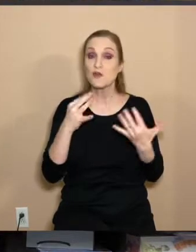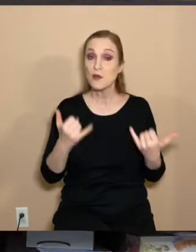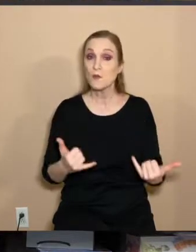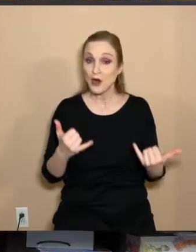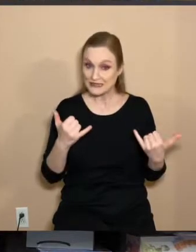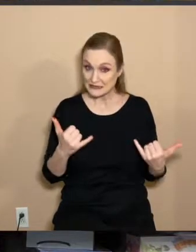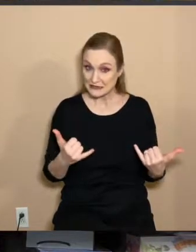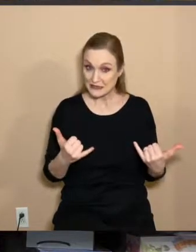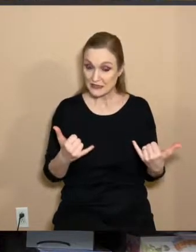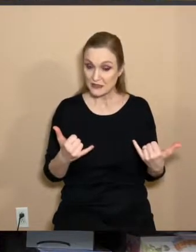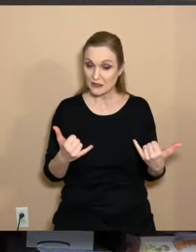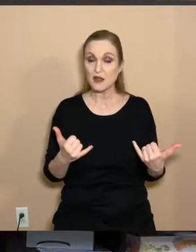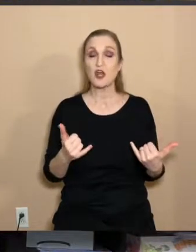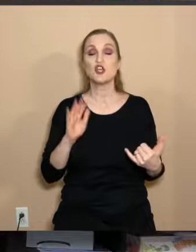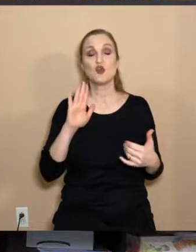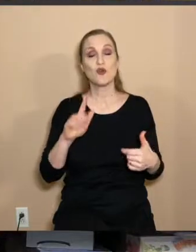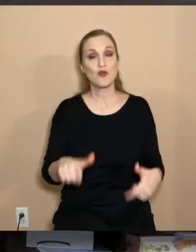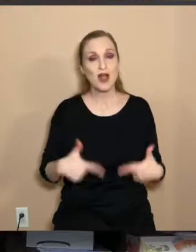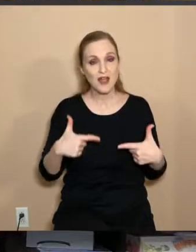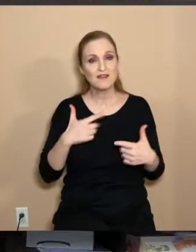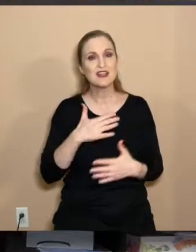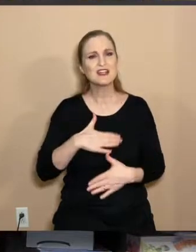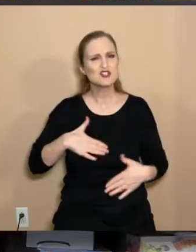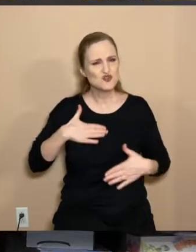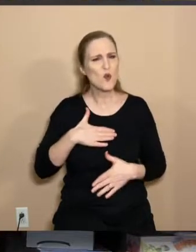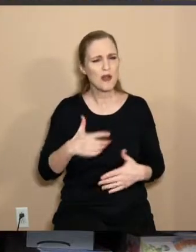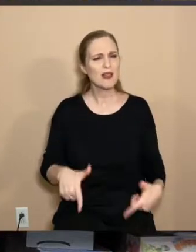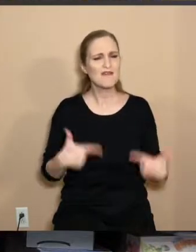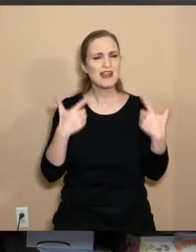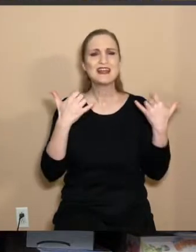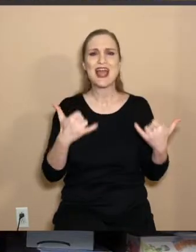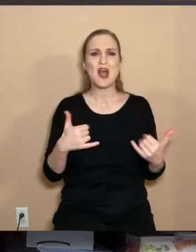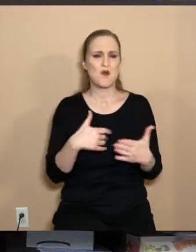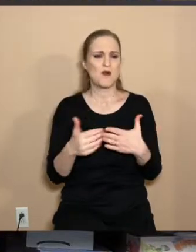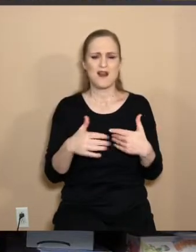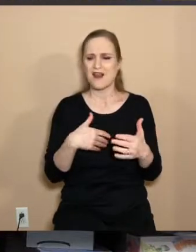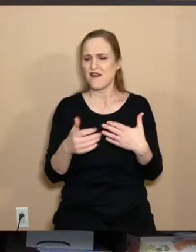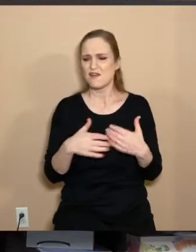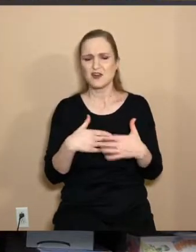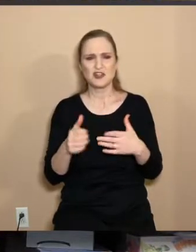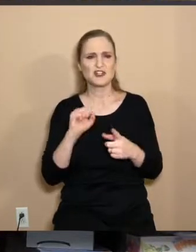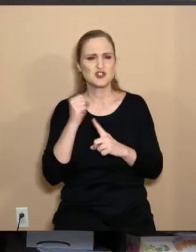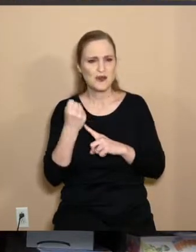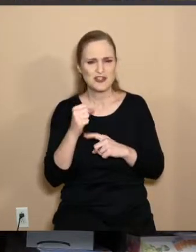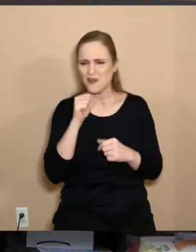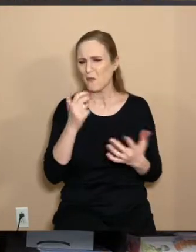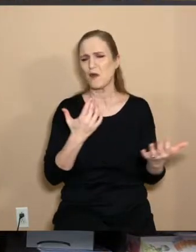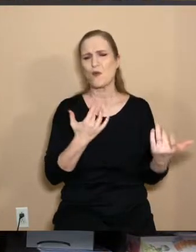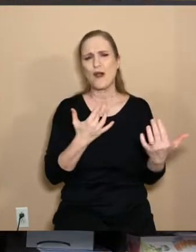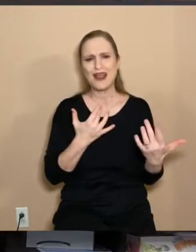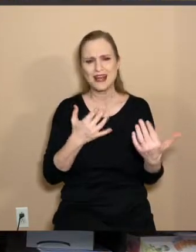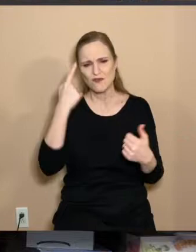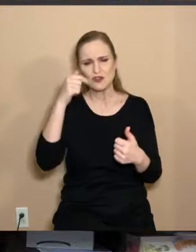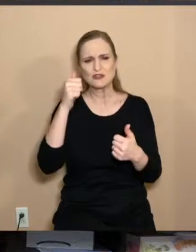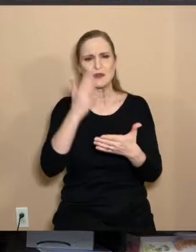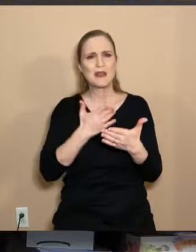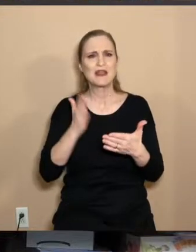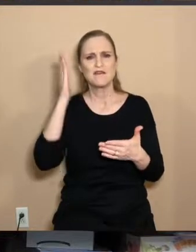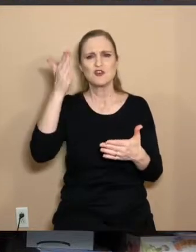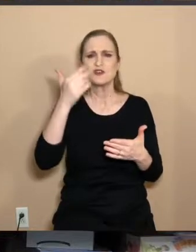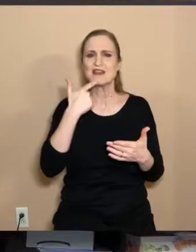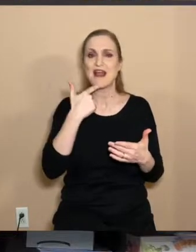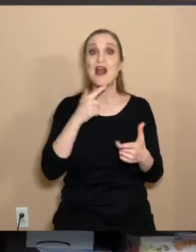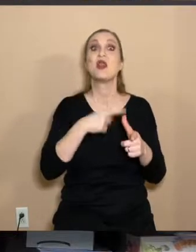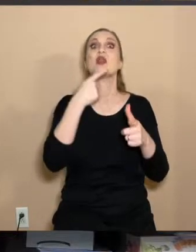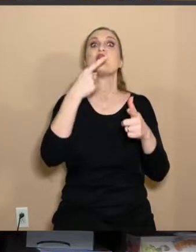Make the most where you are. Enjoy living wherever you are. Don't be waiting for something in the future to say, that's